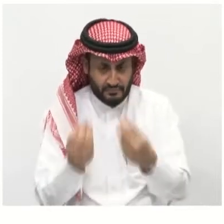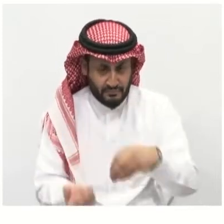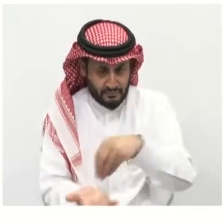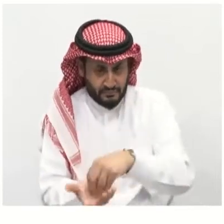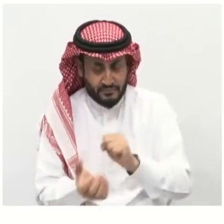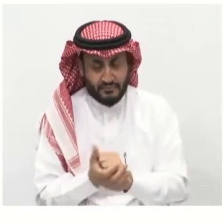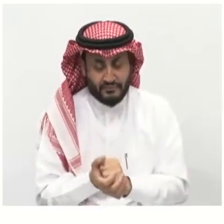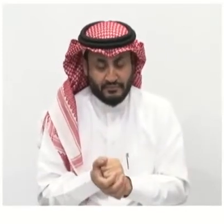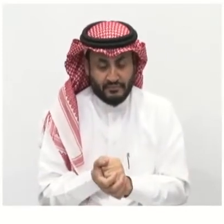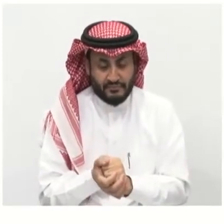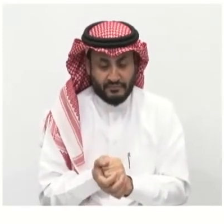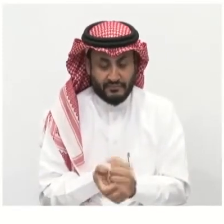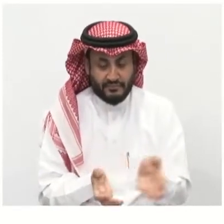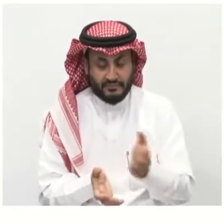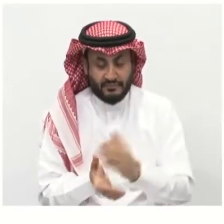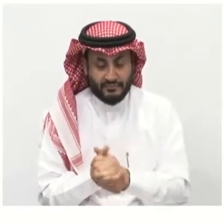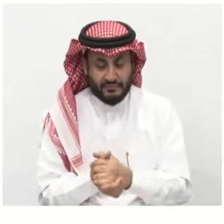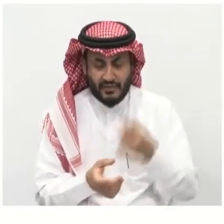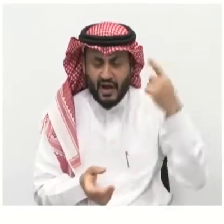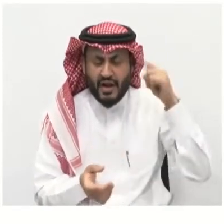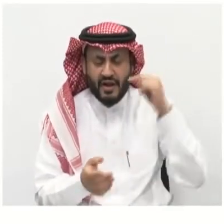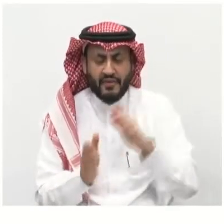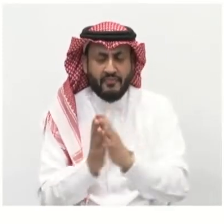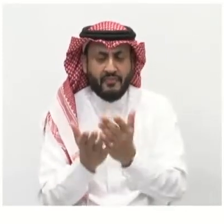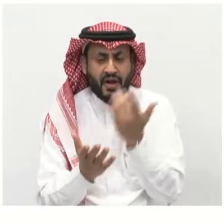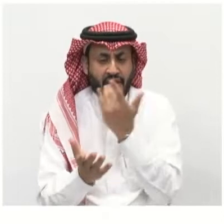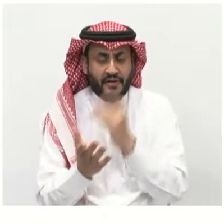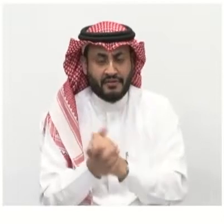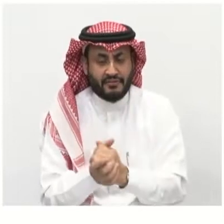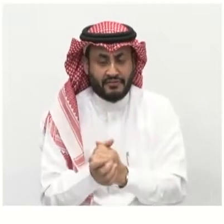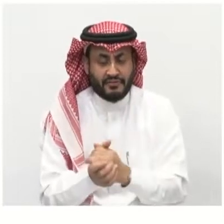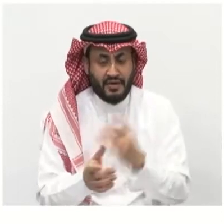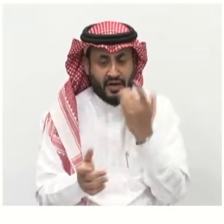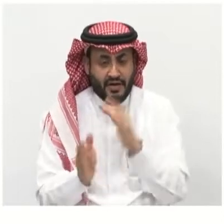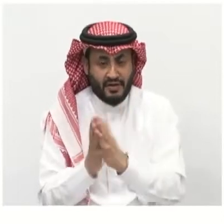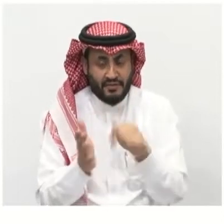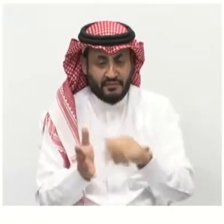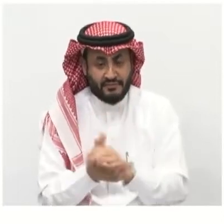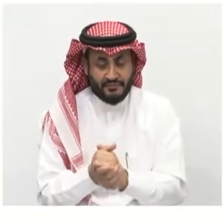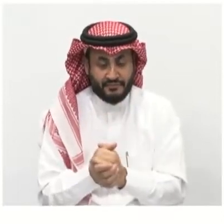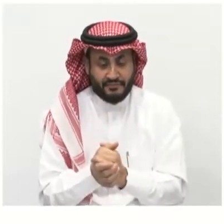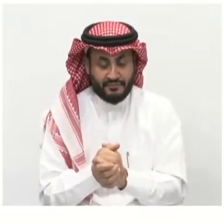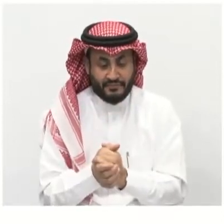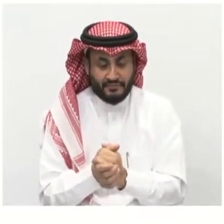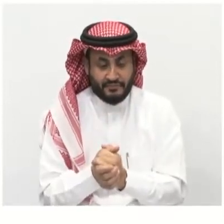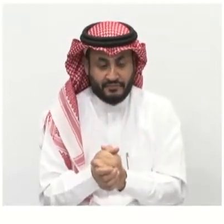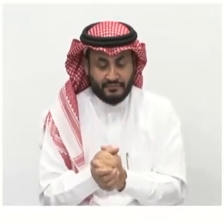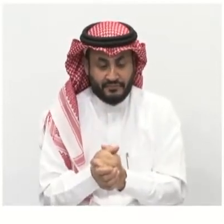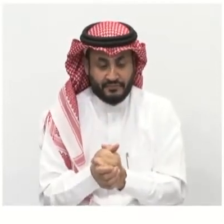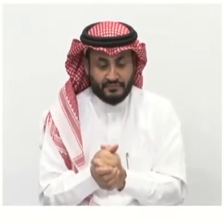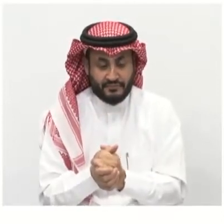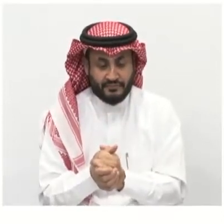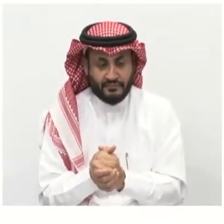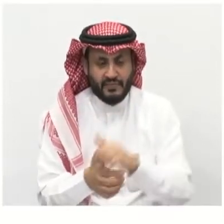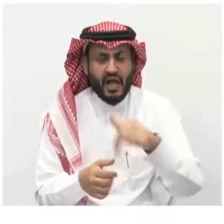a quiet, comfortable place. Please remember to have your weekend to book and an English notebook for writing time. So, what are